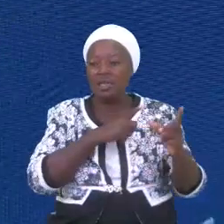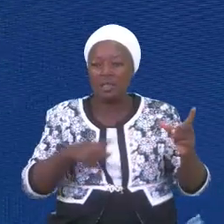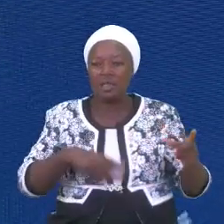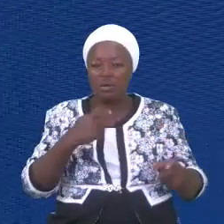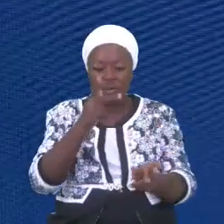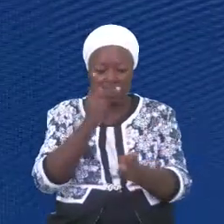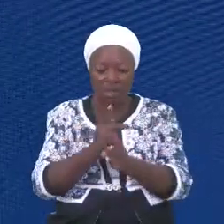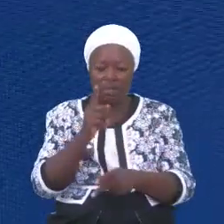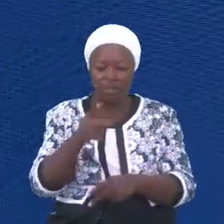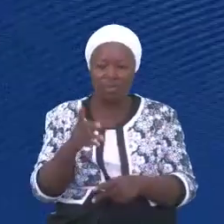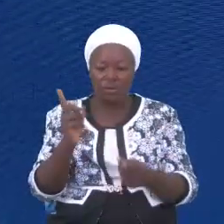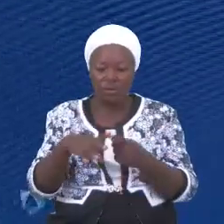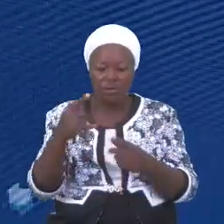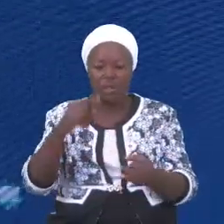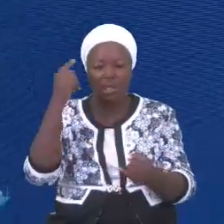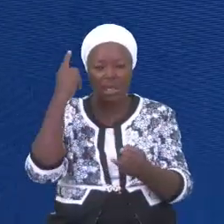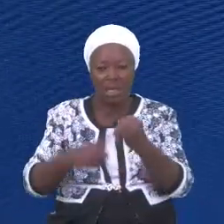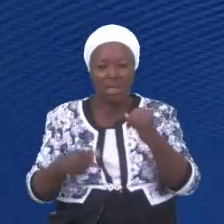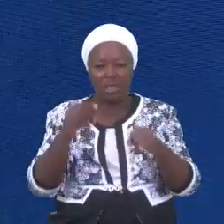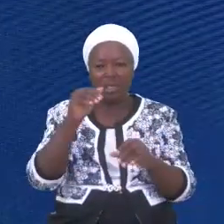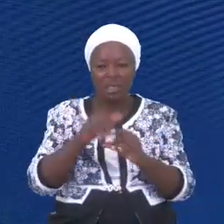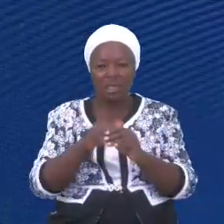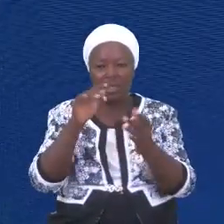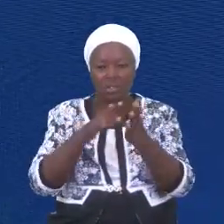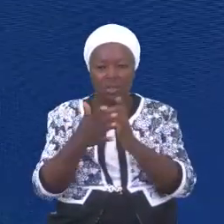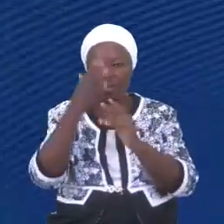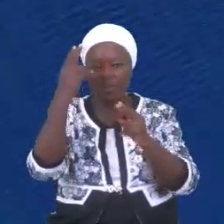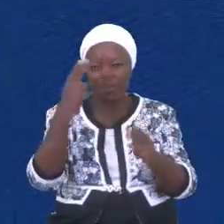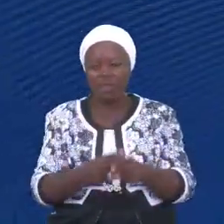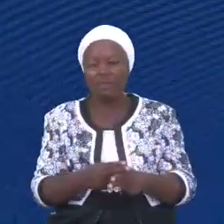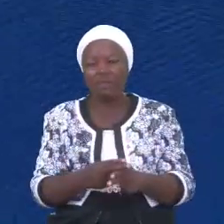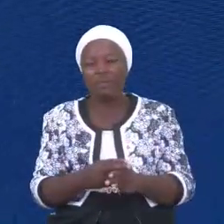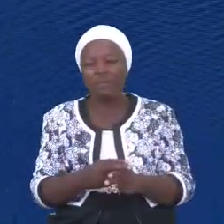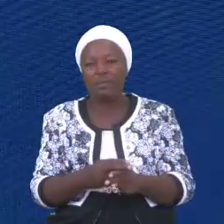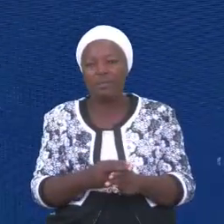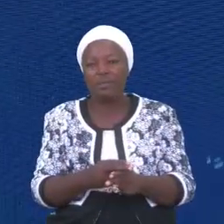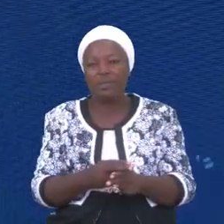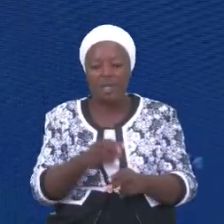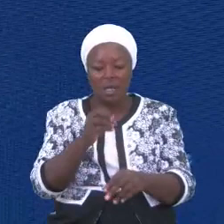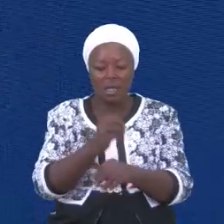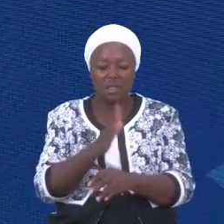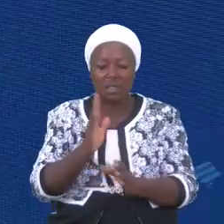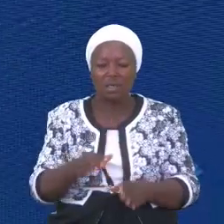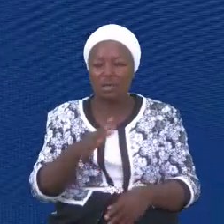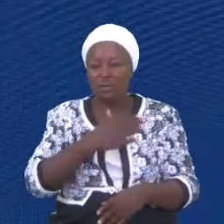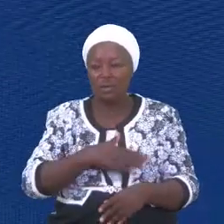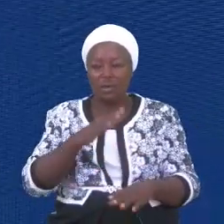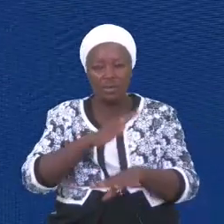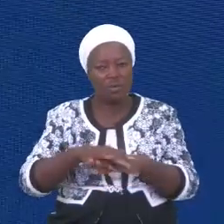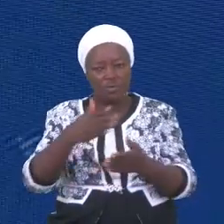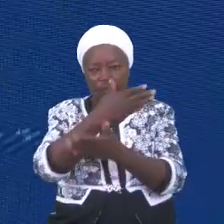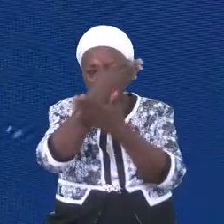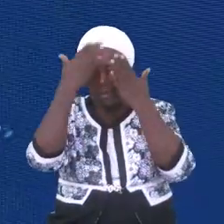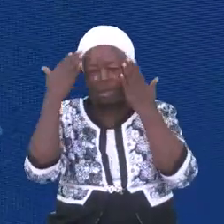you to the end in the name of Jesus. Counselors, please don't forget,